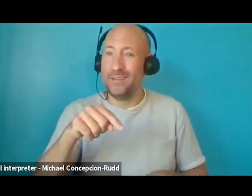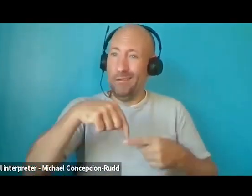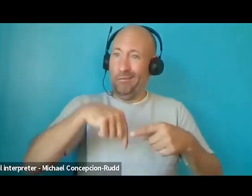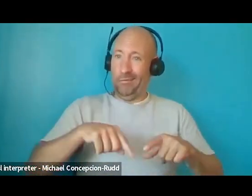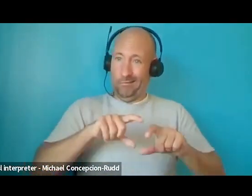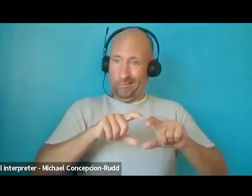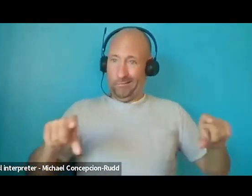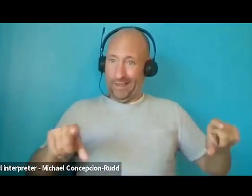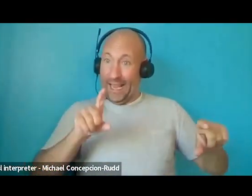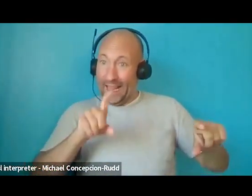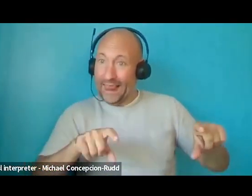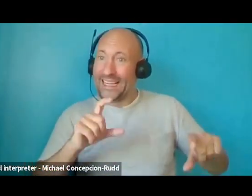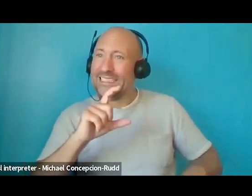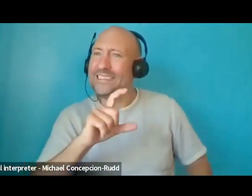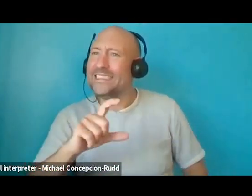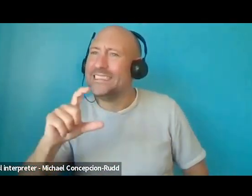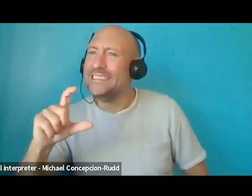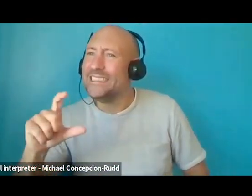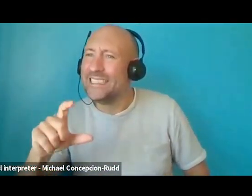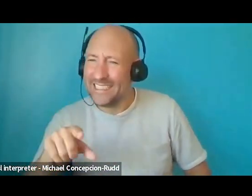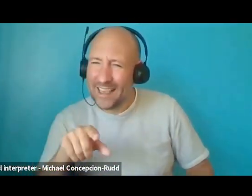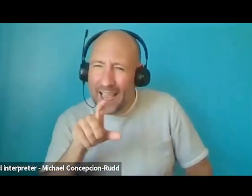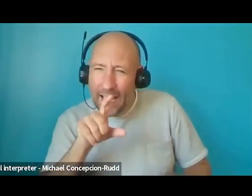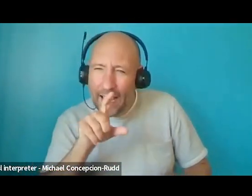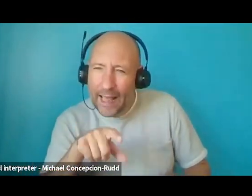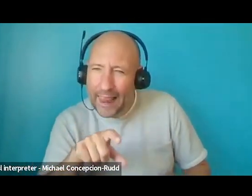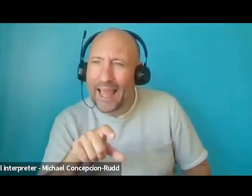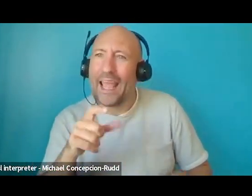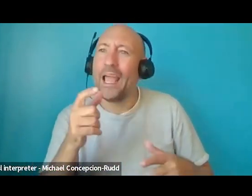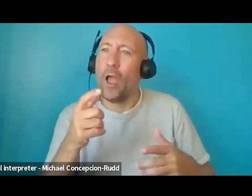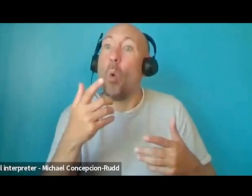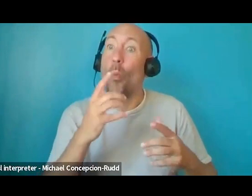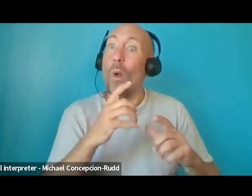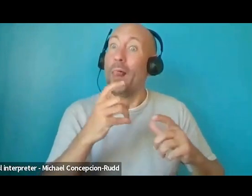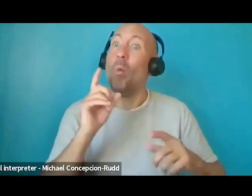the bottom of your Zoom screen and choose Show Closed Captions.